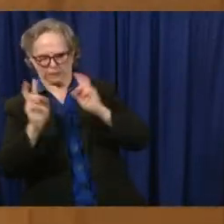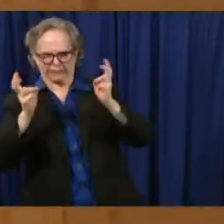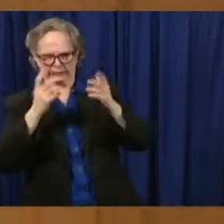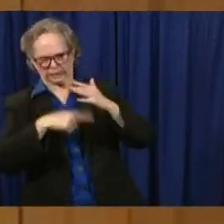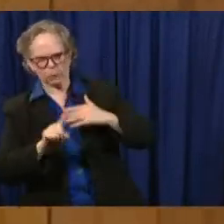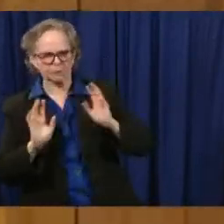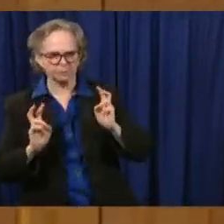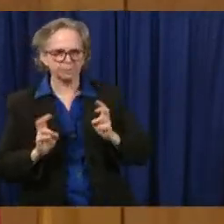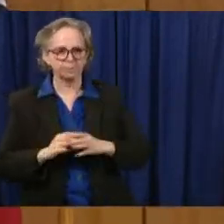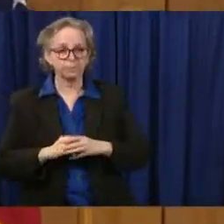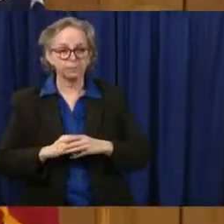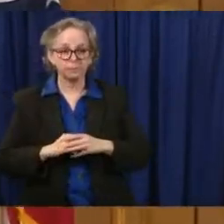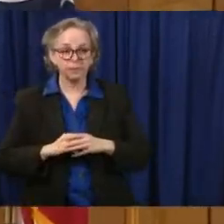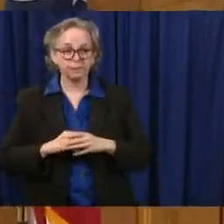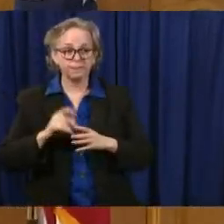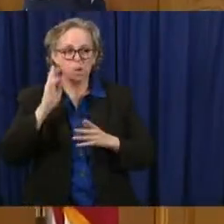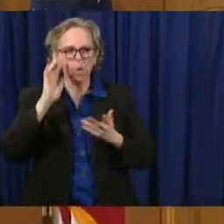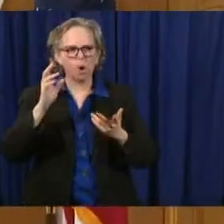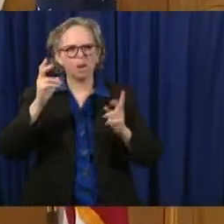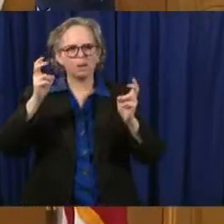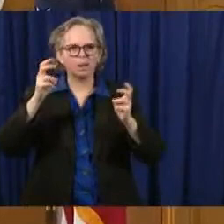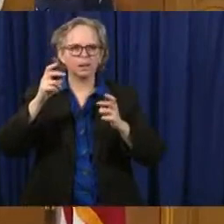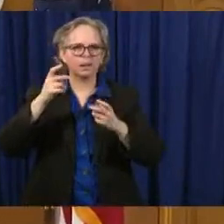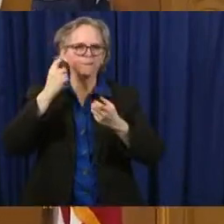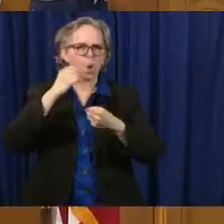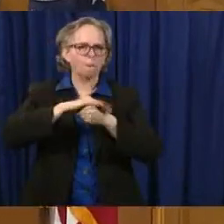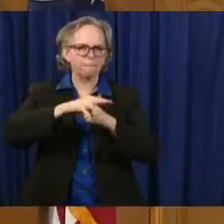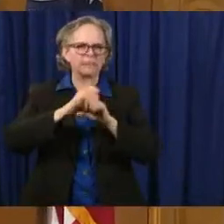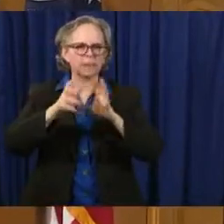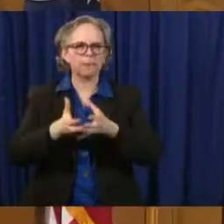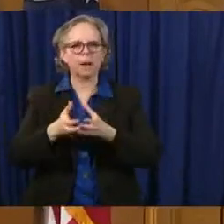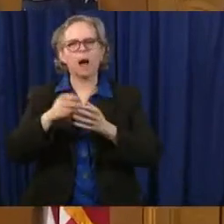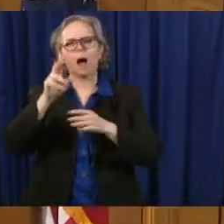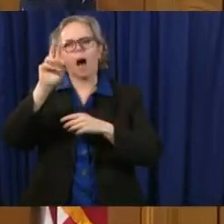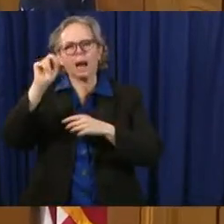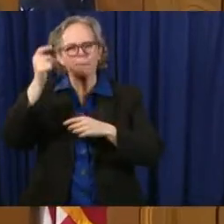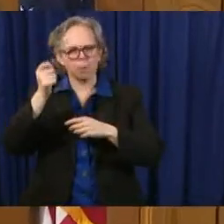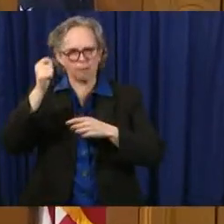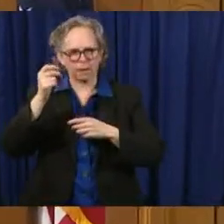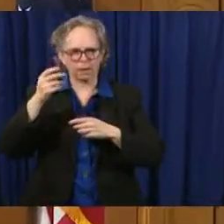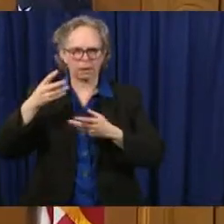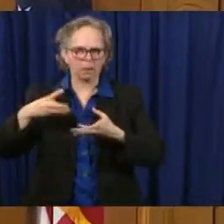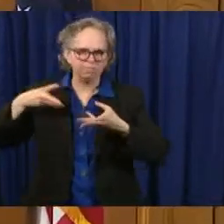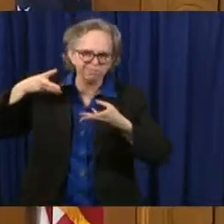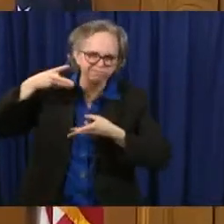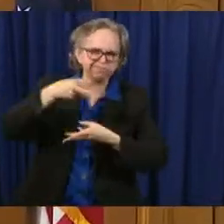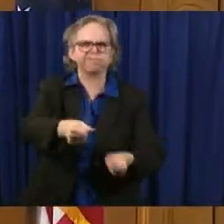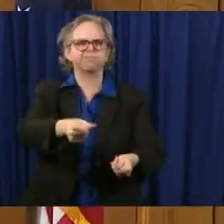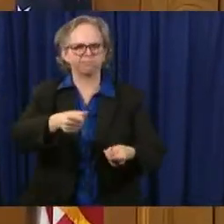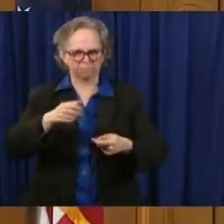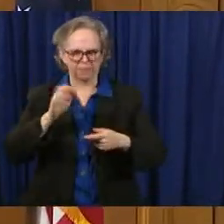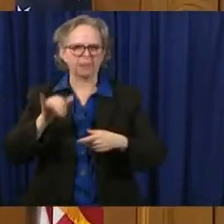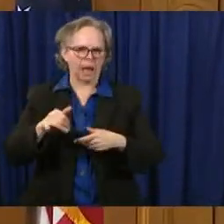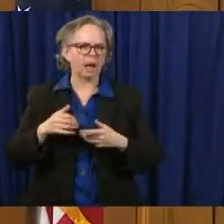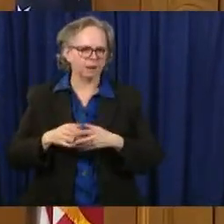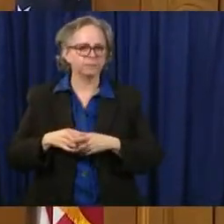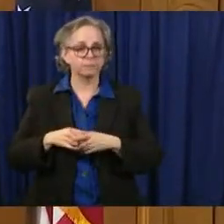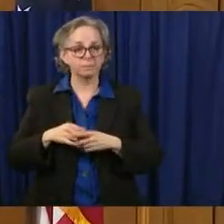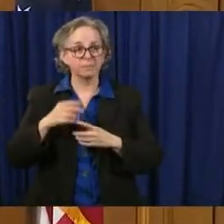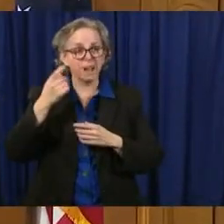pandemic unemployment compensation system. Those are for those who are currently receiving unemployment